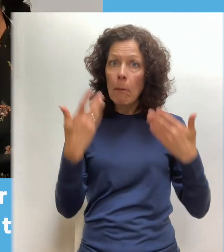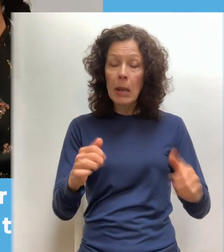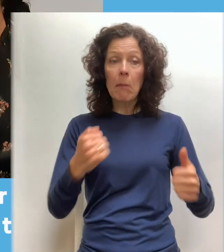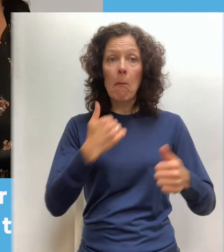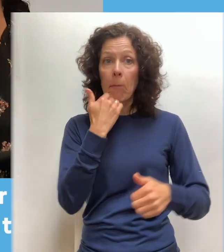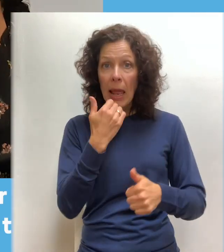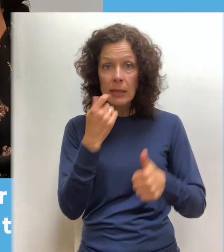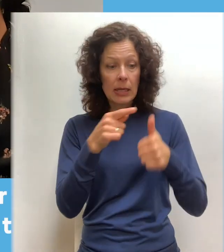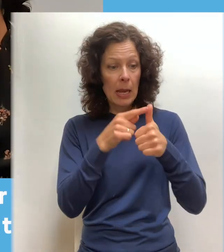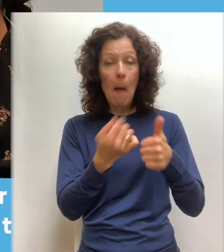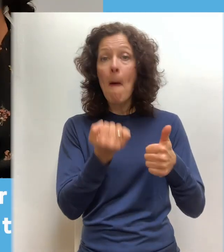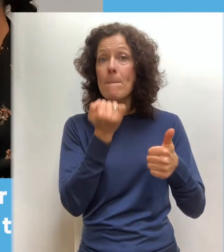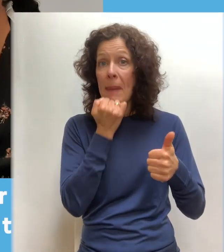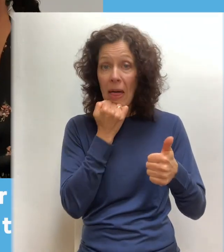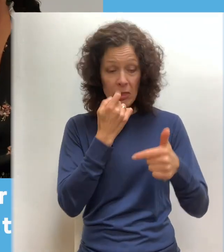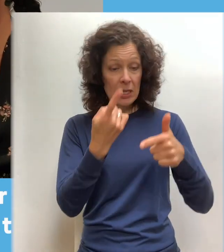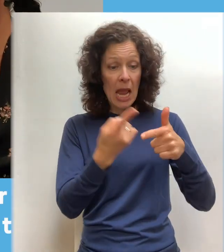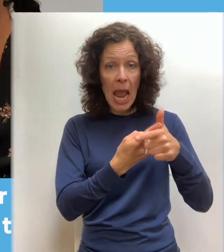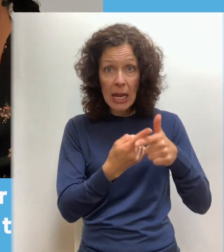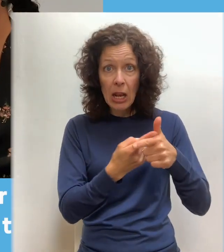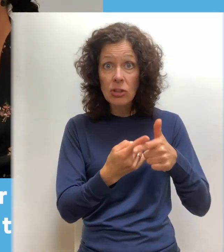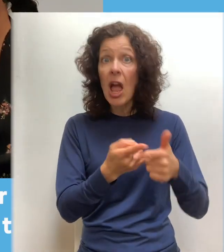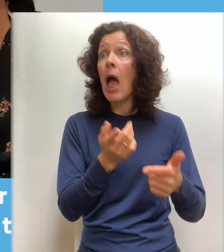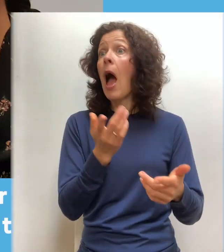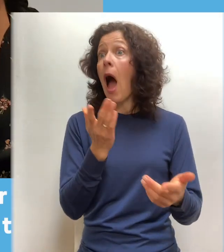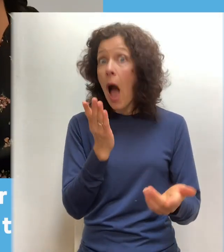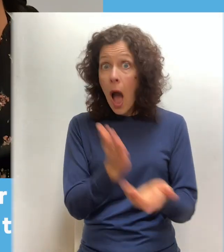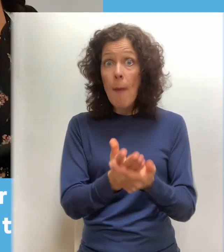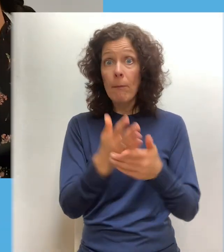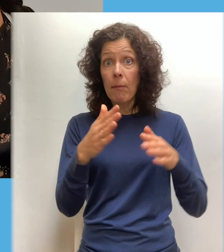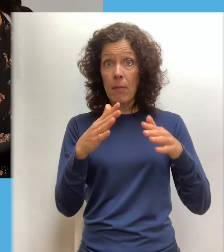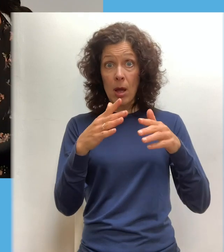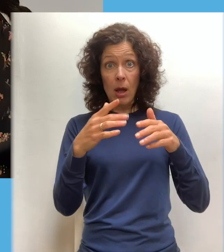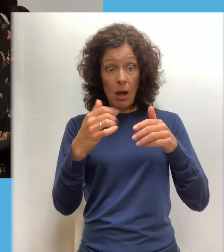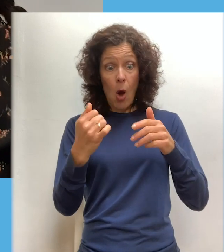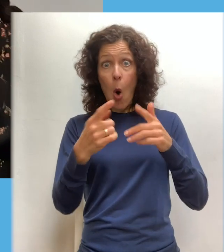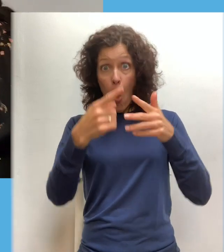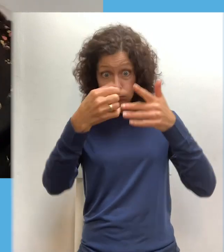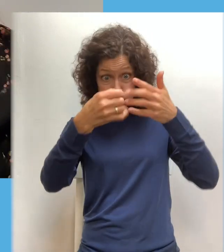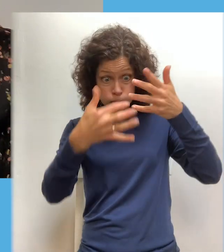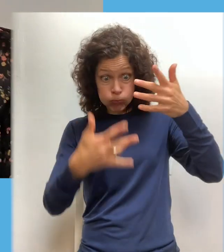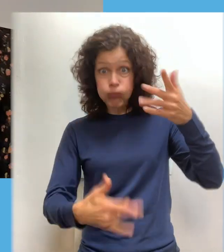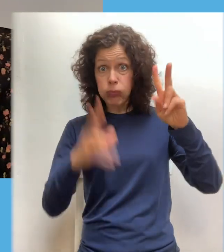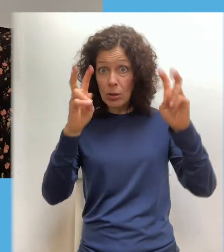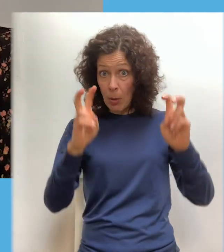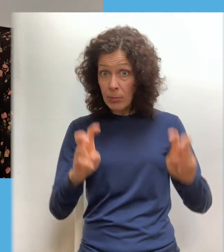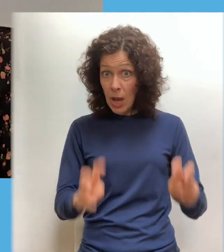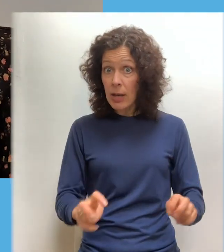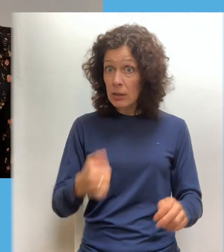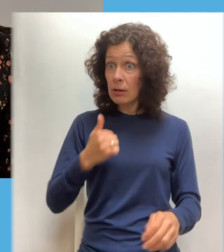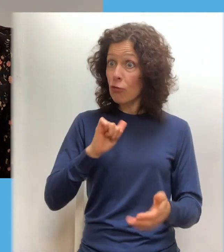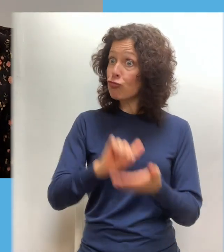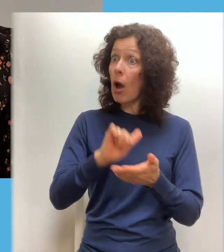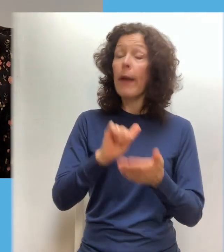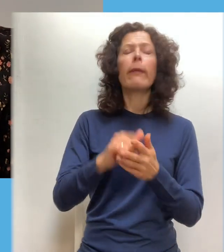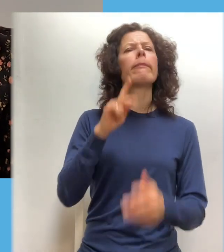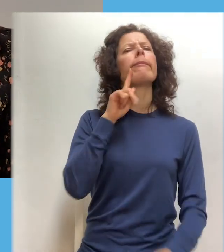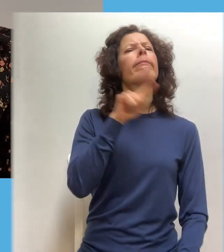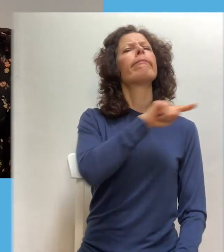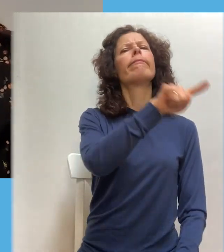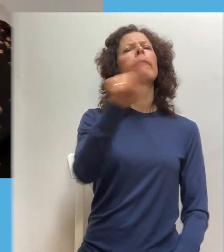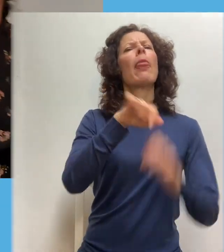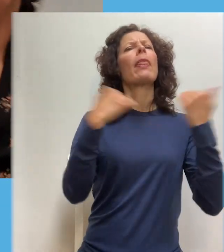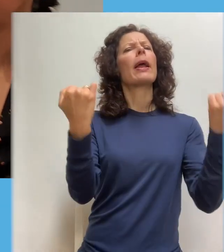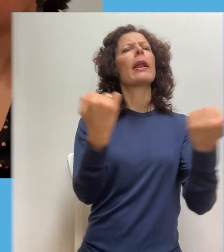fact, you've covered every other subject too." She looked at the rest of the class. "Who knows how?"